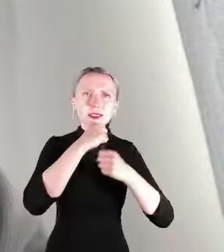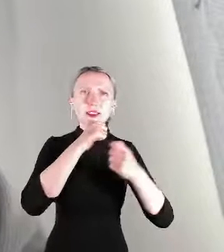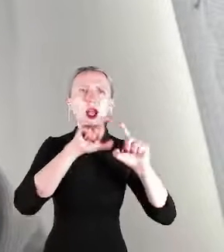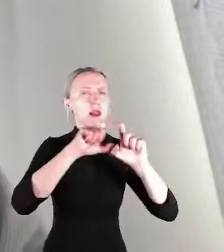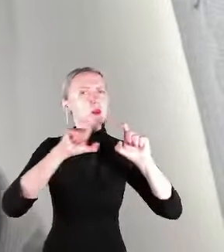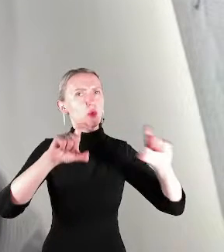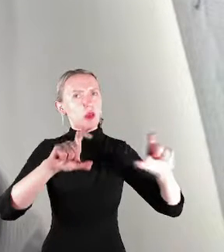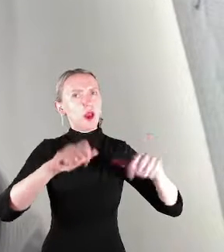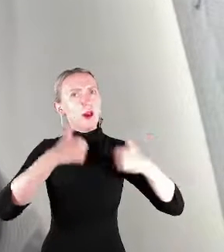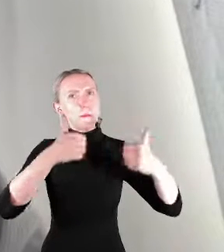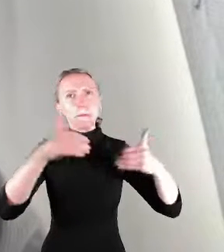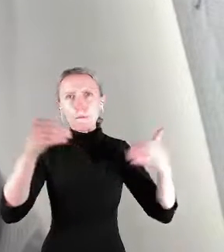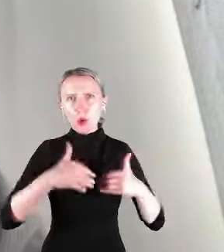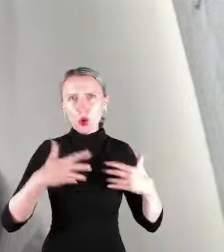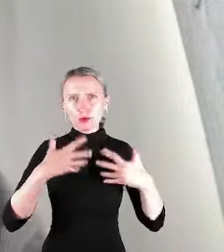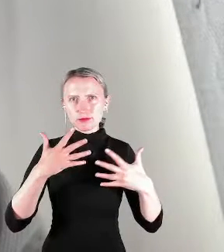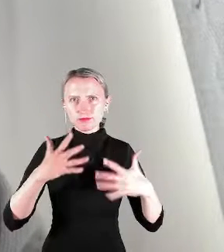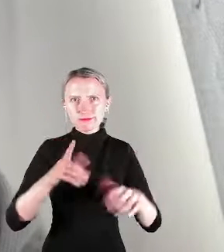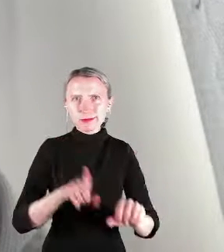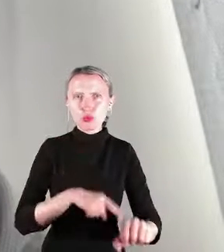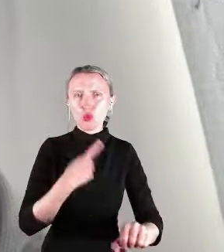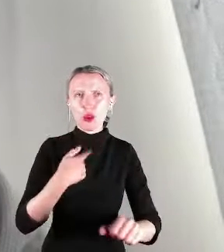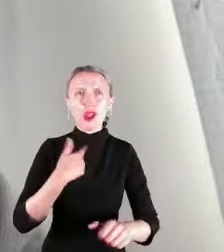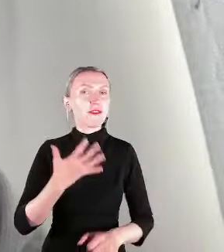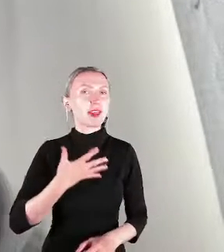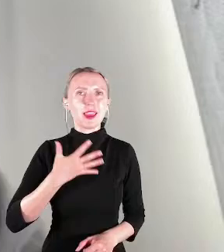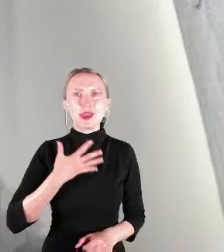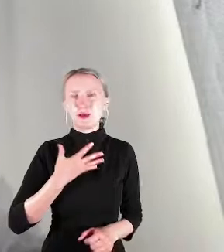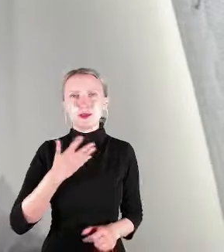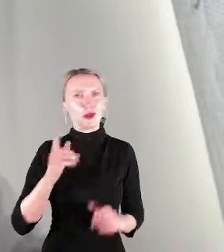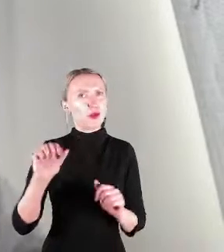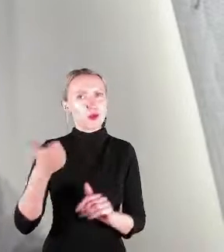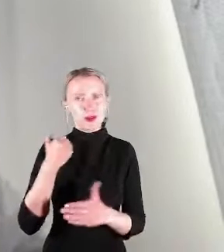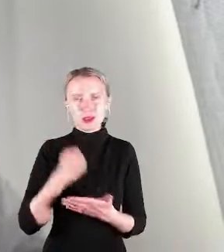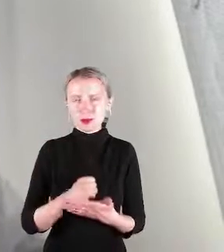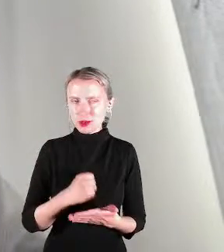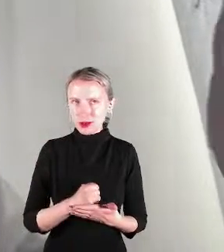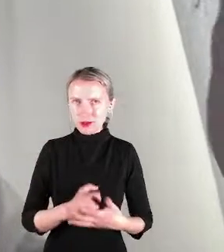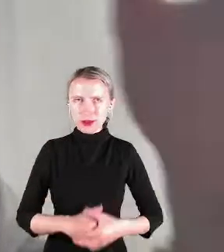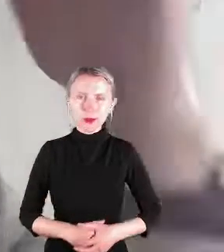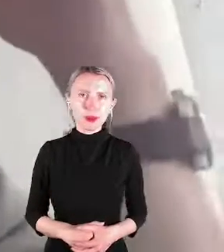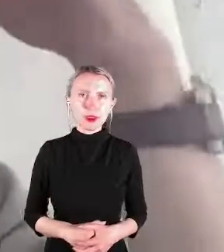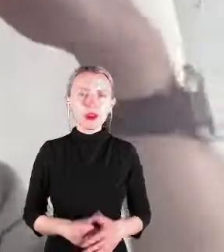That's number one, I would think. Go away from the